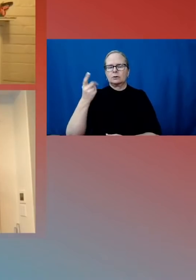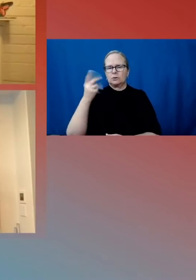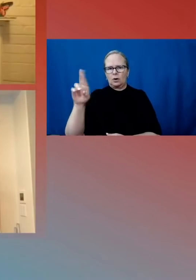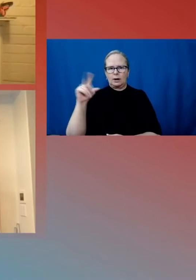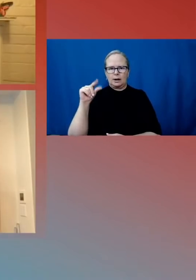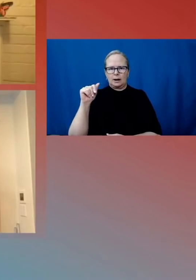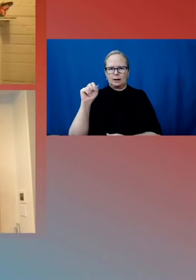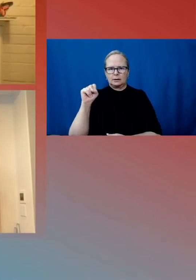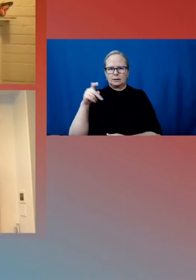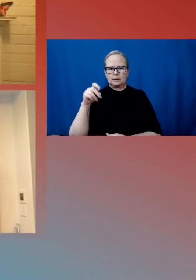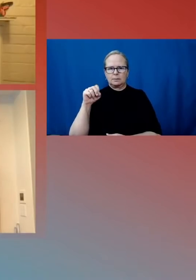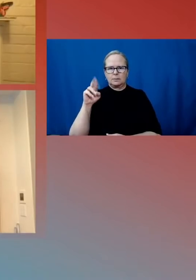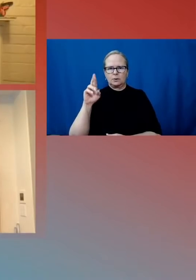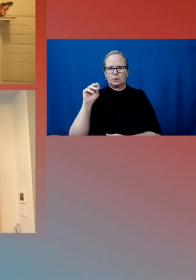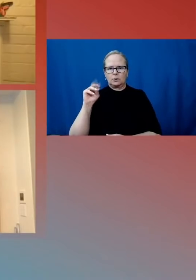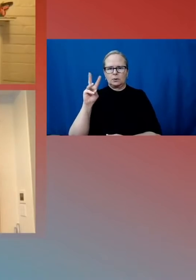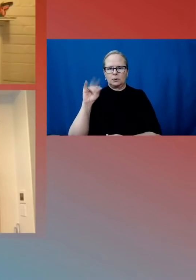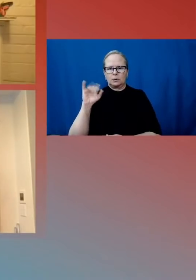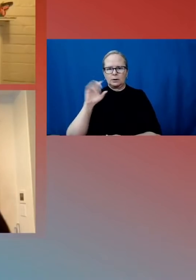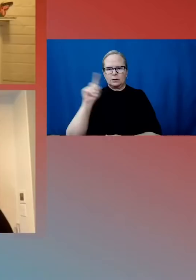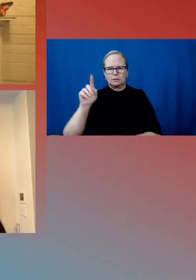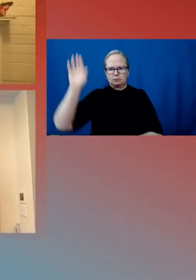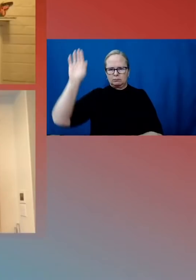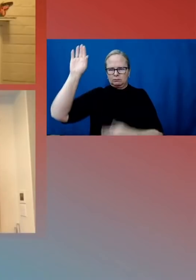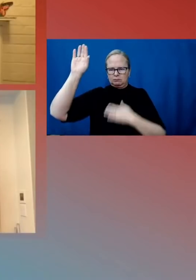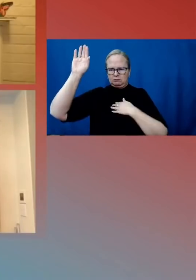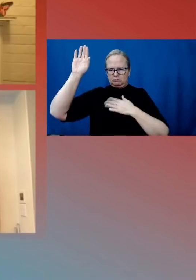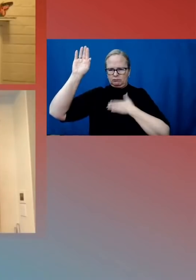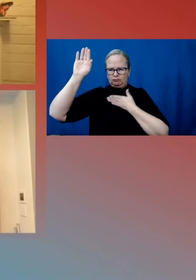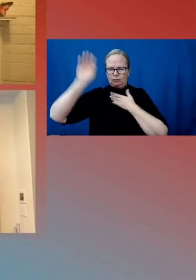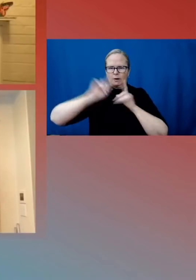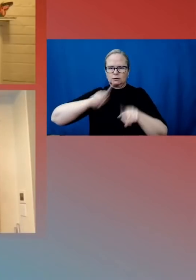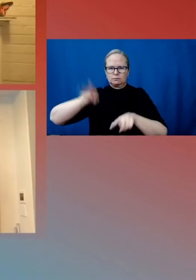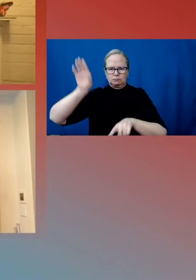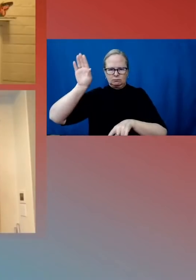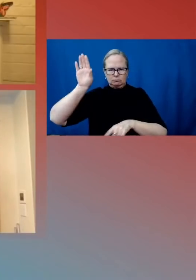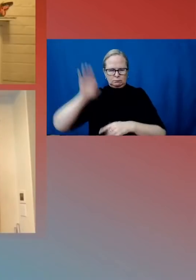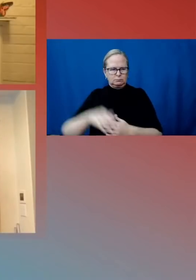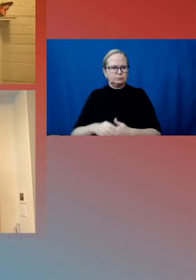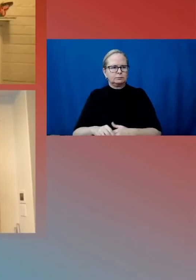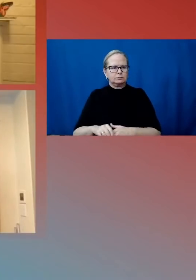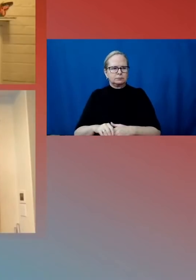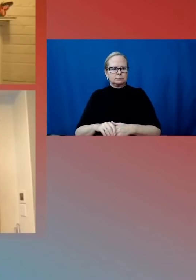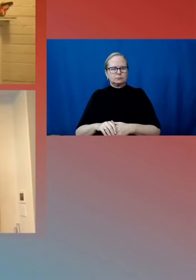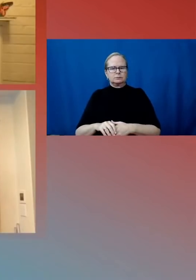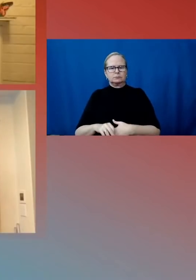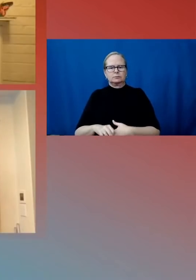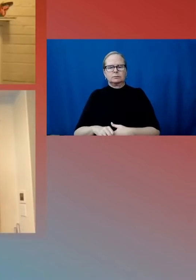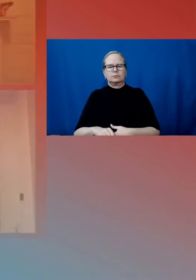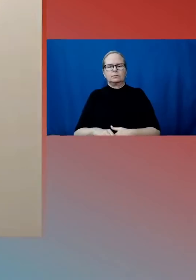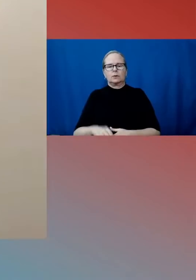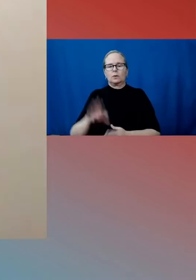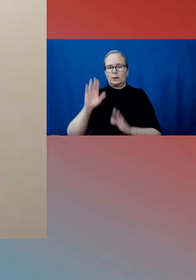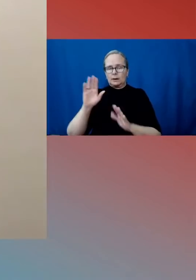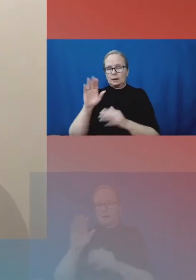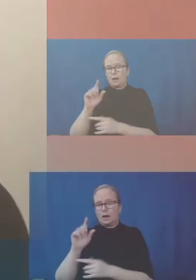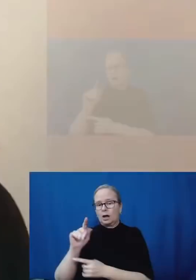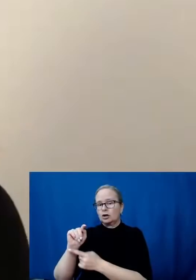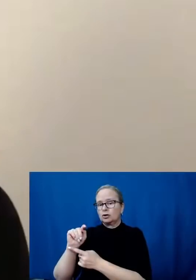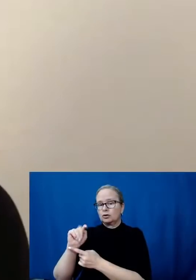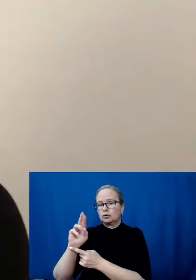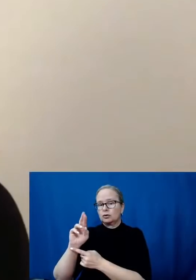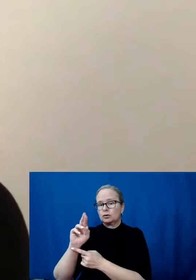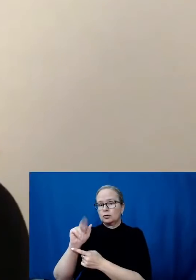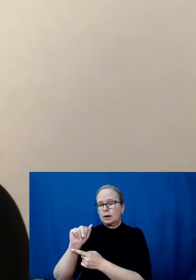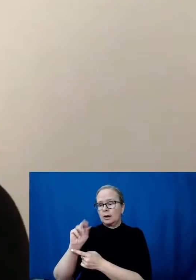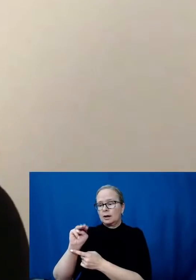question. So endemicity has a very precise term in epidemiology, and it means that